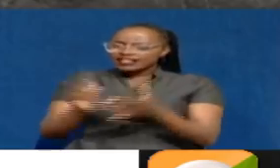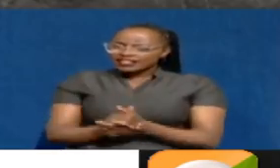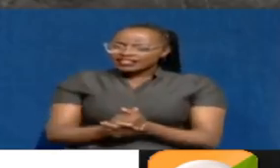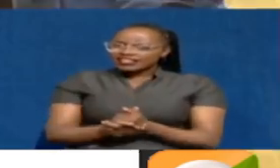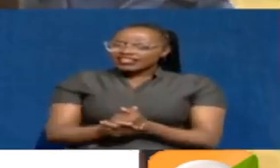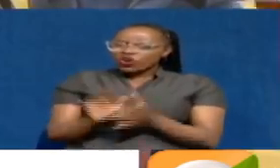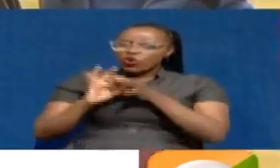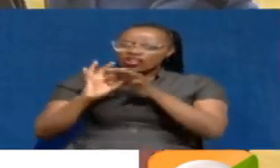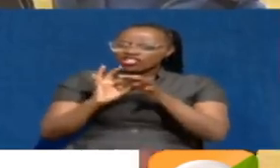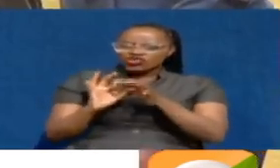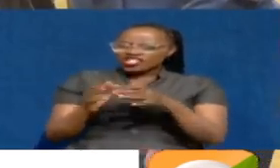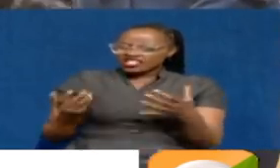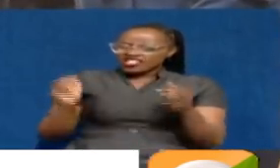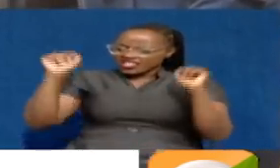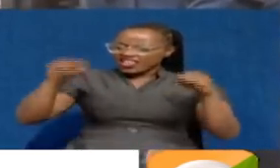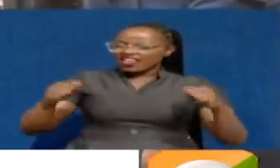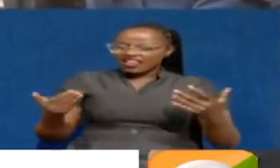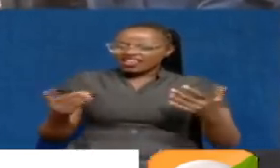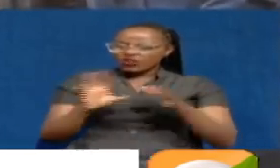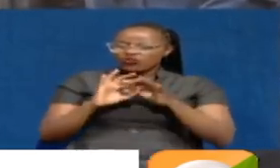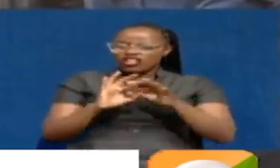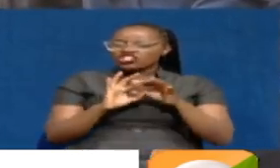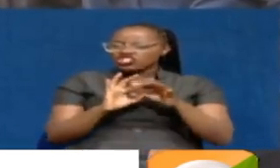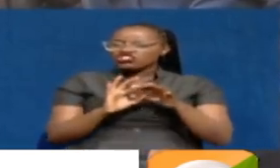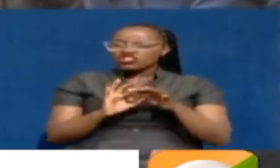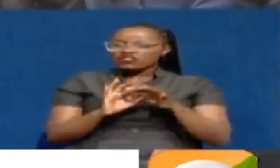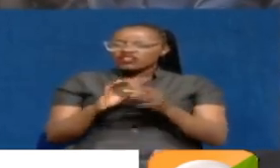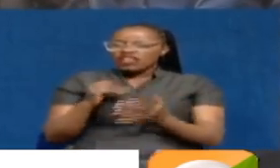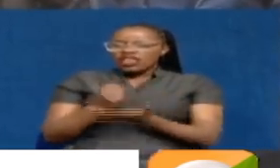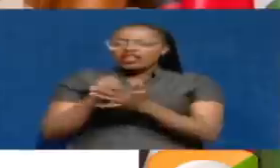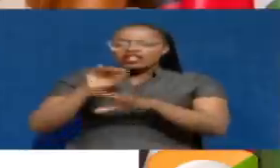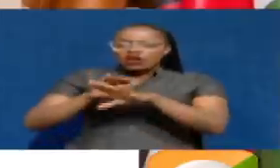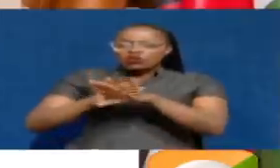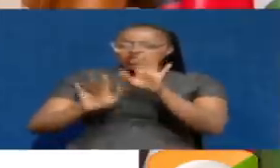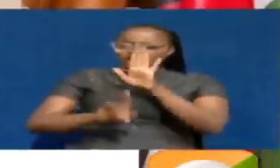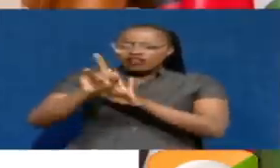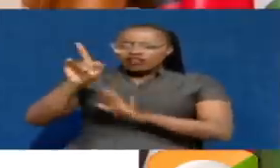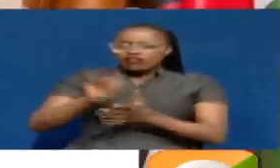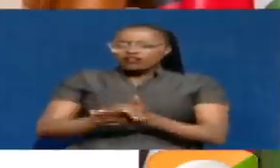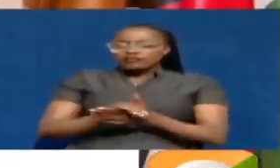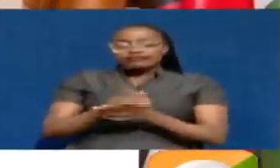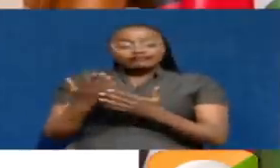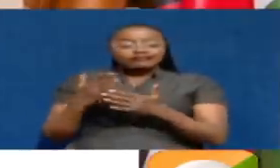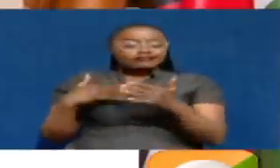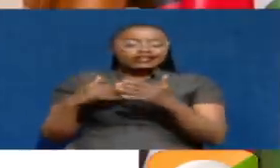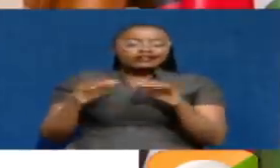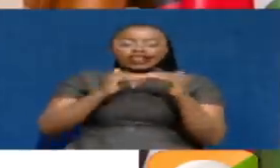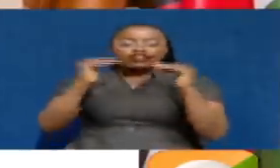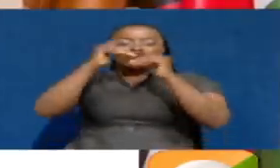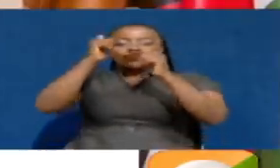Yes, coalitions is a healthy development. How far are the talks?